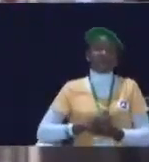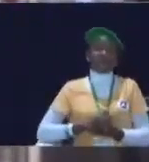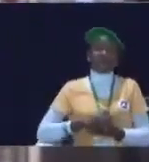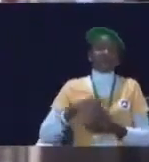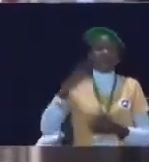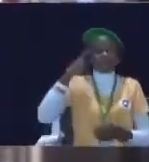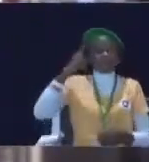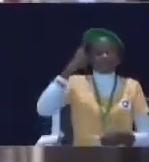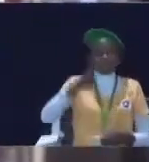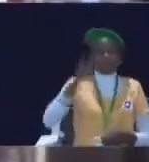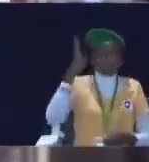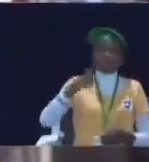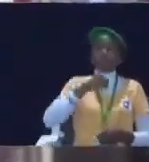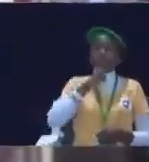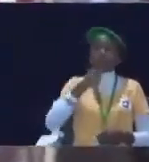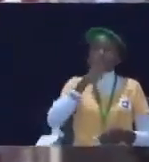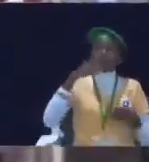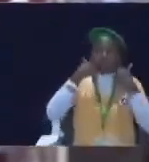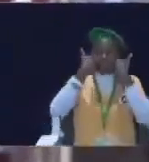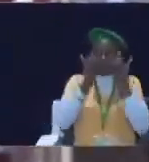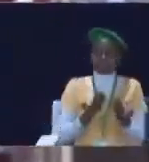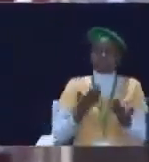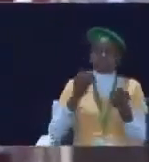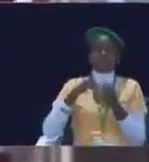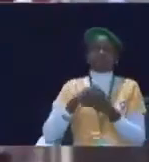For you will not be ashamed,